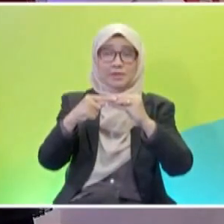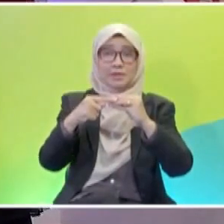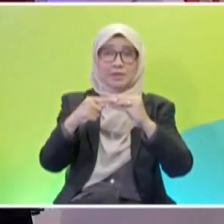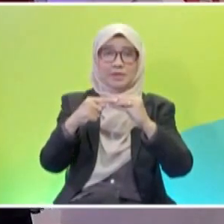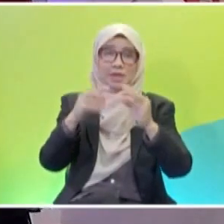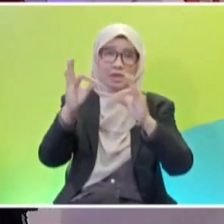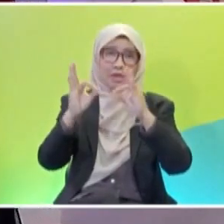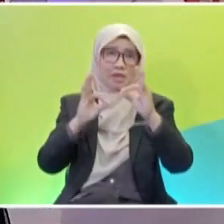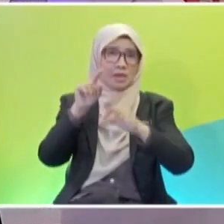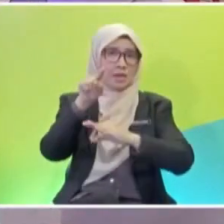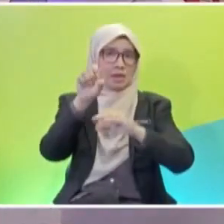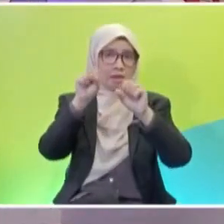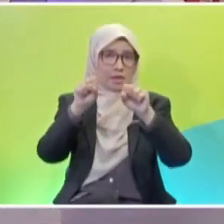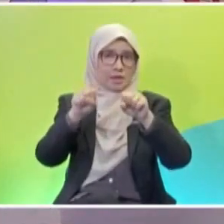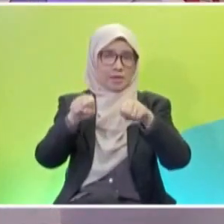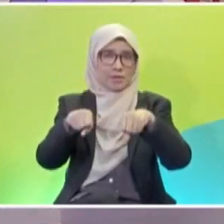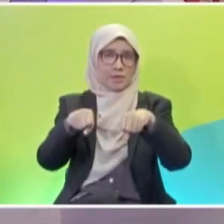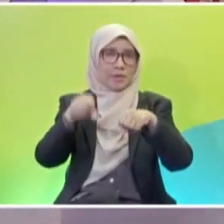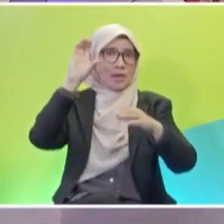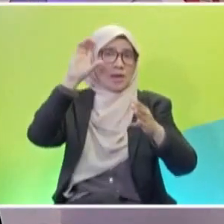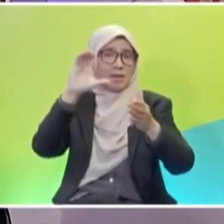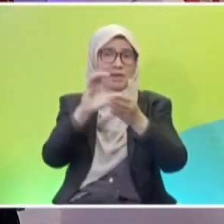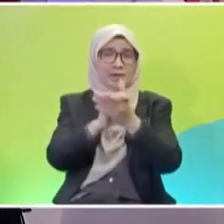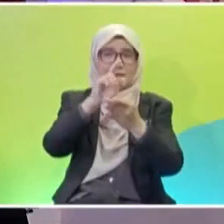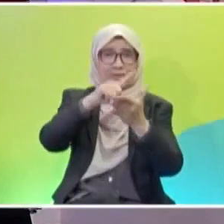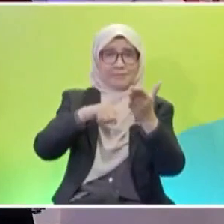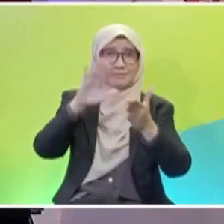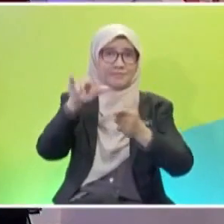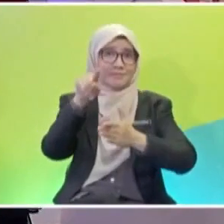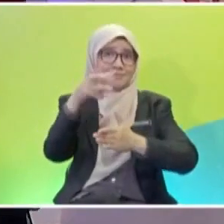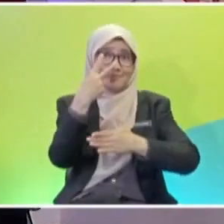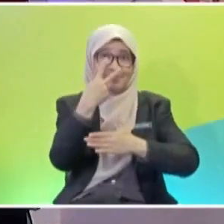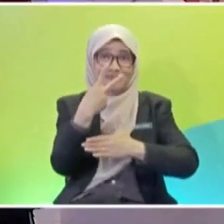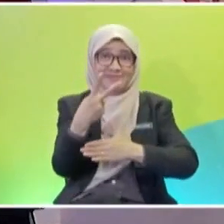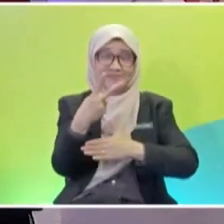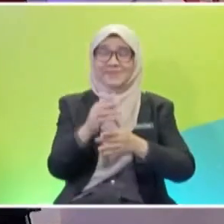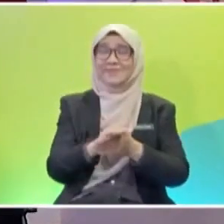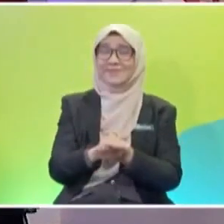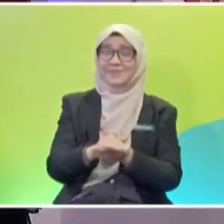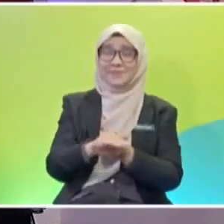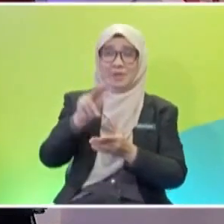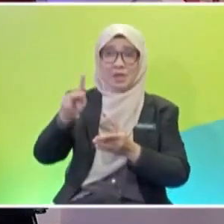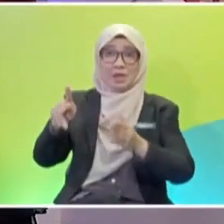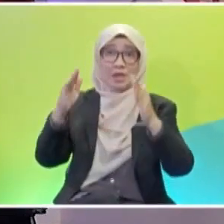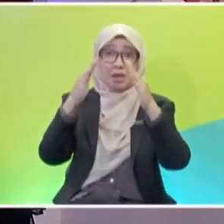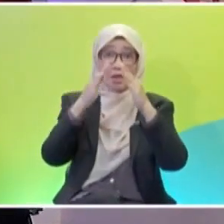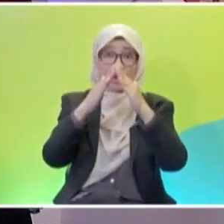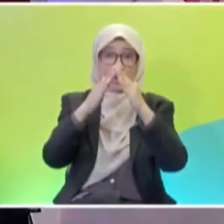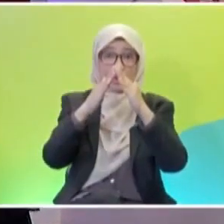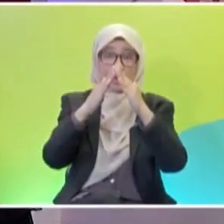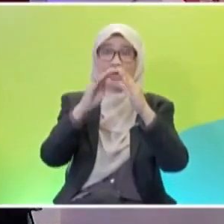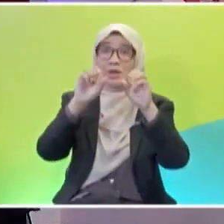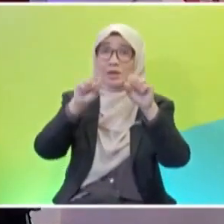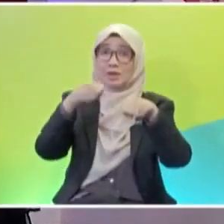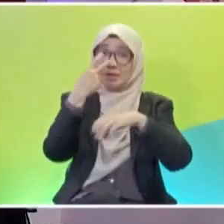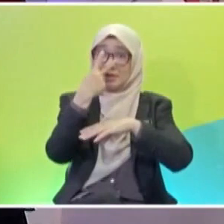you can believe in everything that you can see. Now, for the pupils at home, what you can see on your television